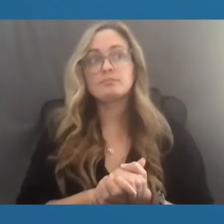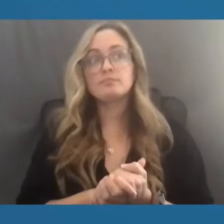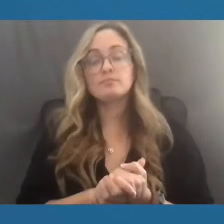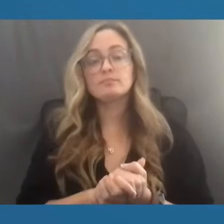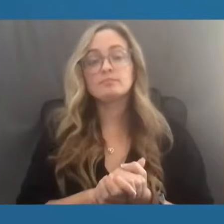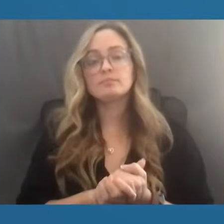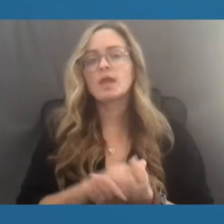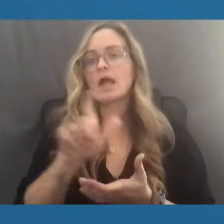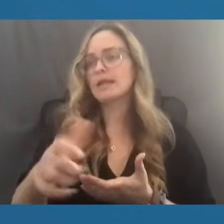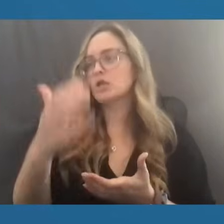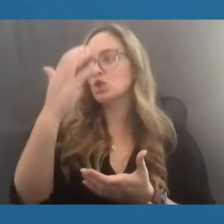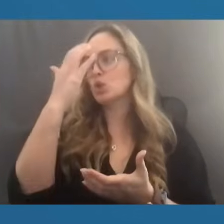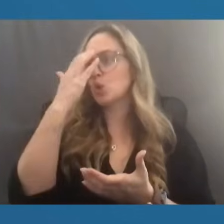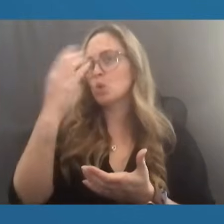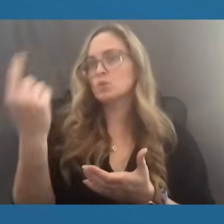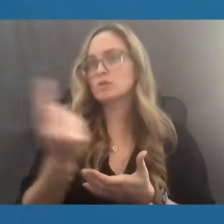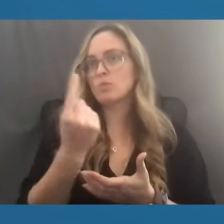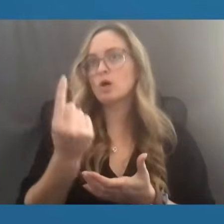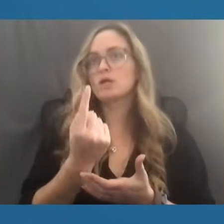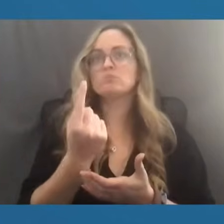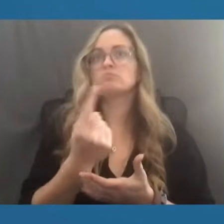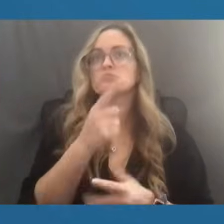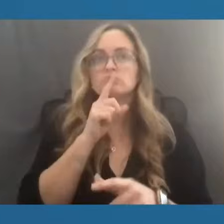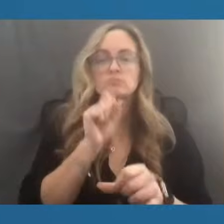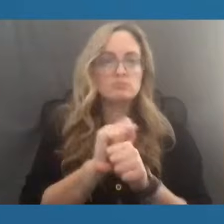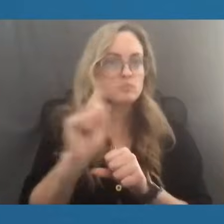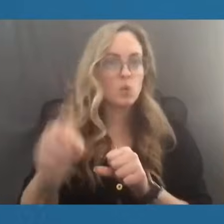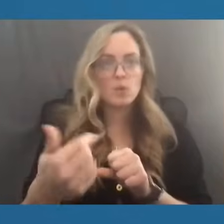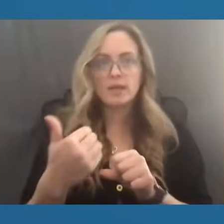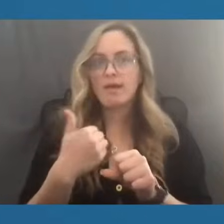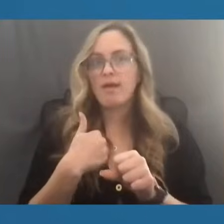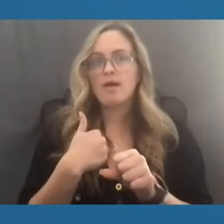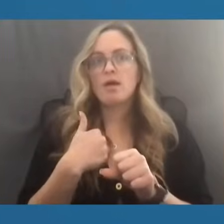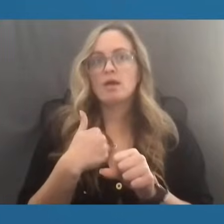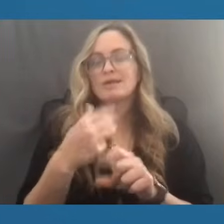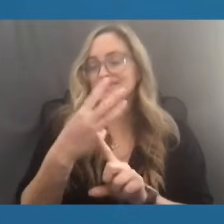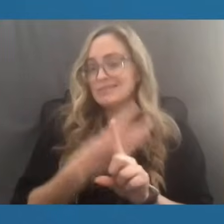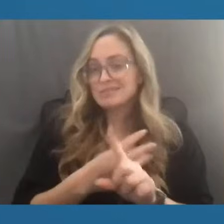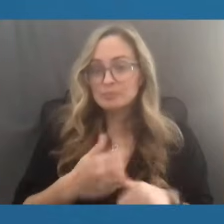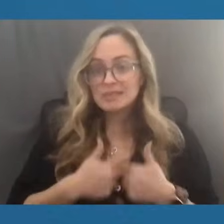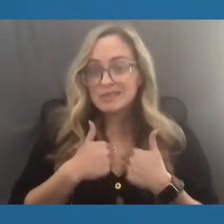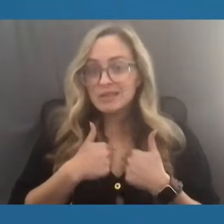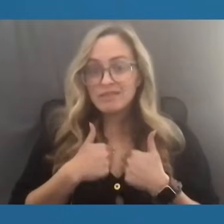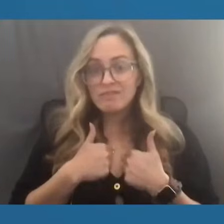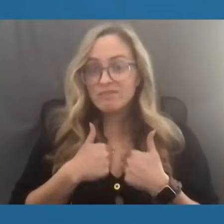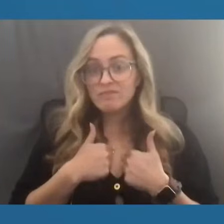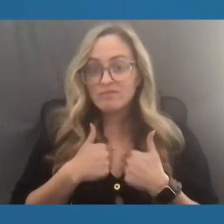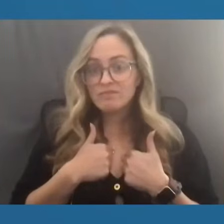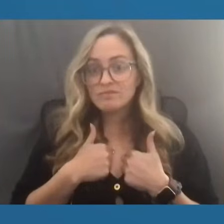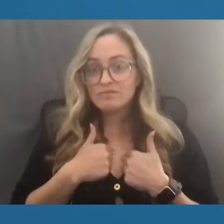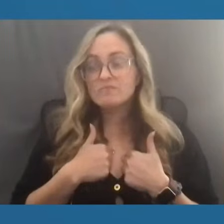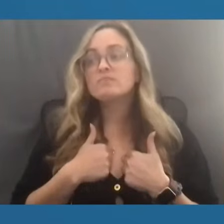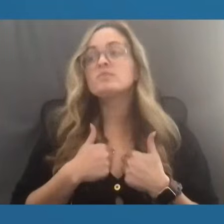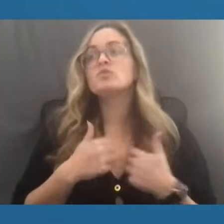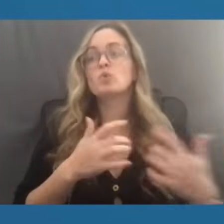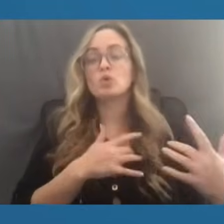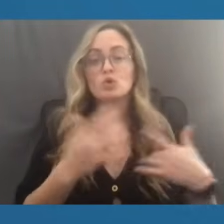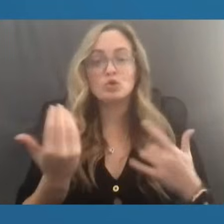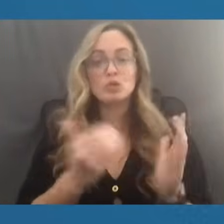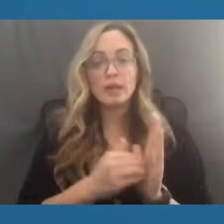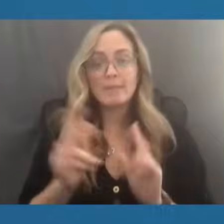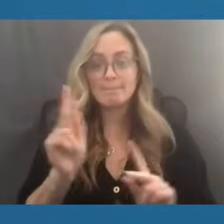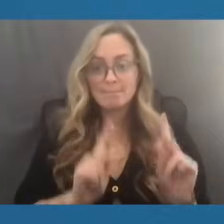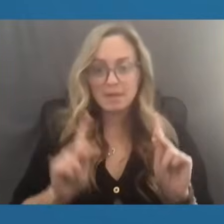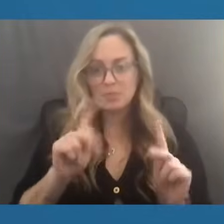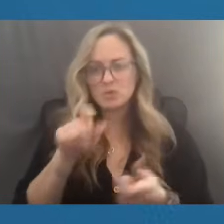I needed to know that someone truly only had 6 months to live. So the concerns, again, people in